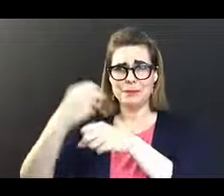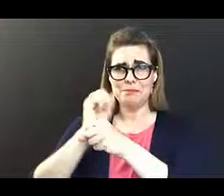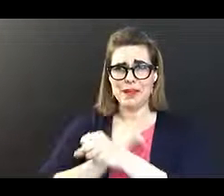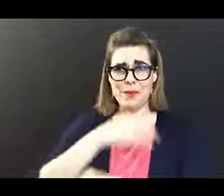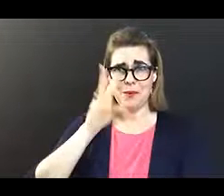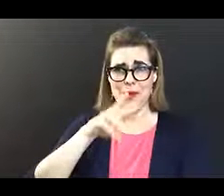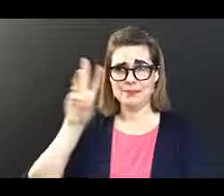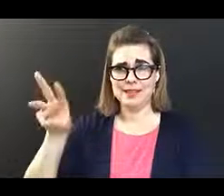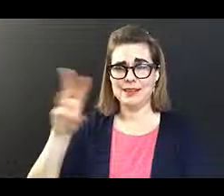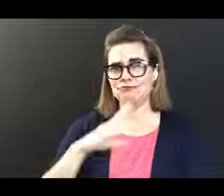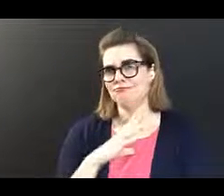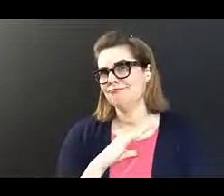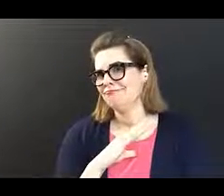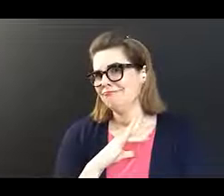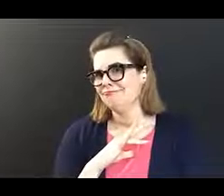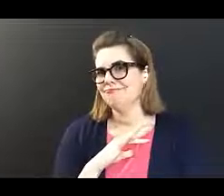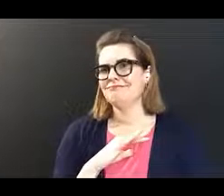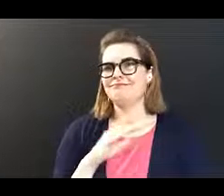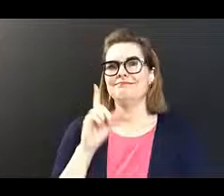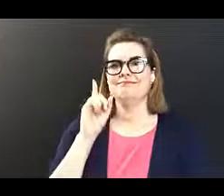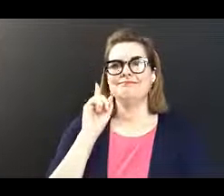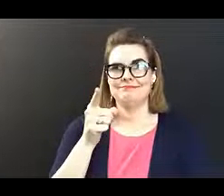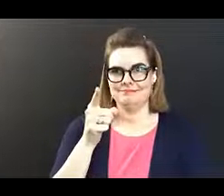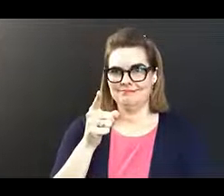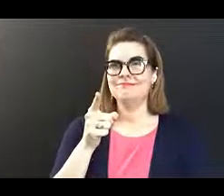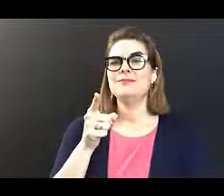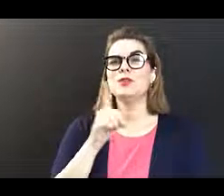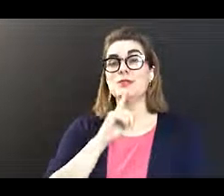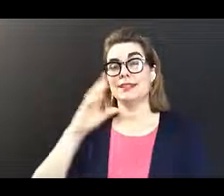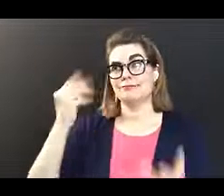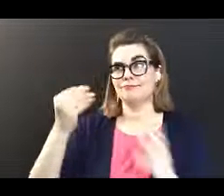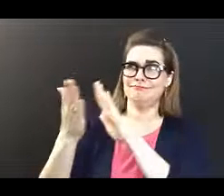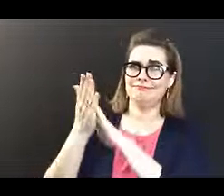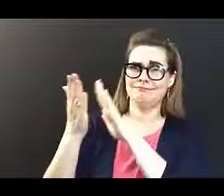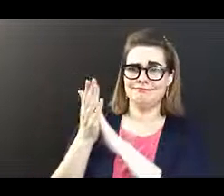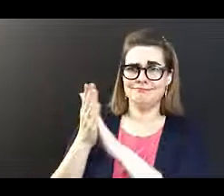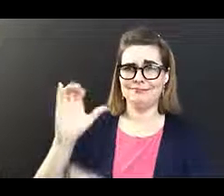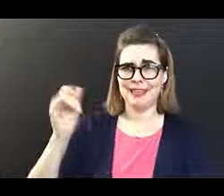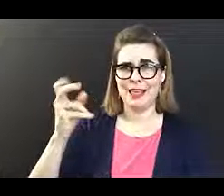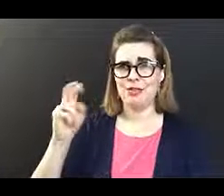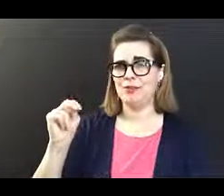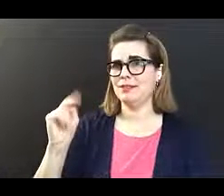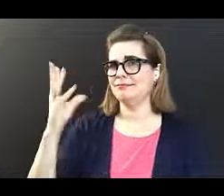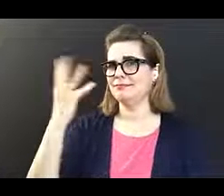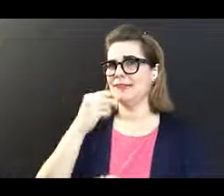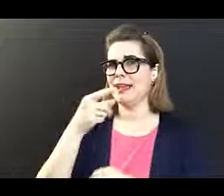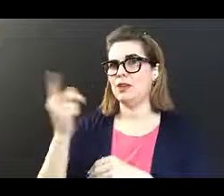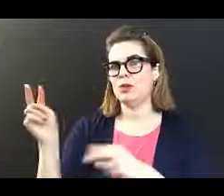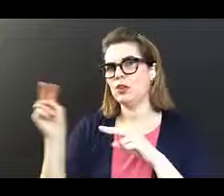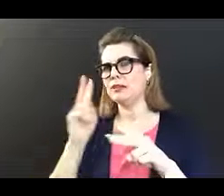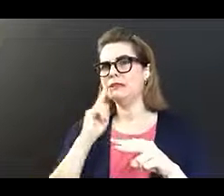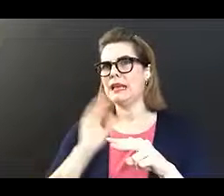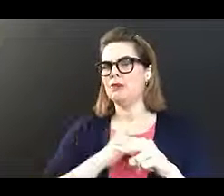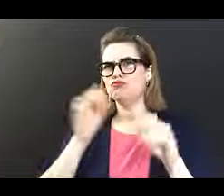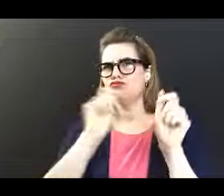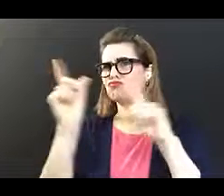it is a really exciting accomplishment for her and for all of us. And we are so grateful for this